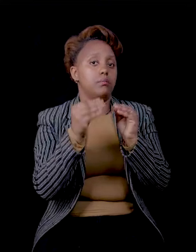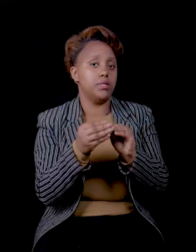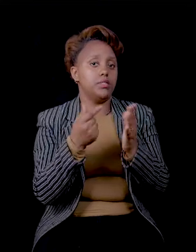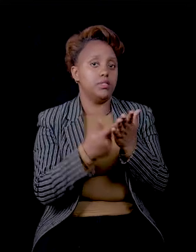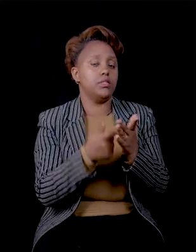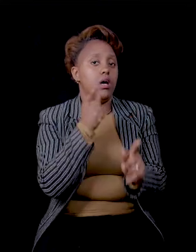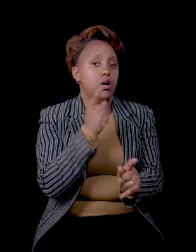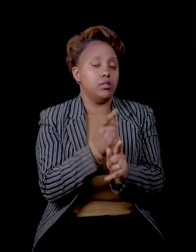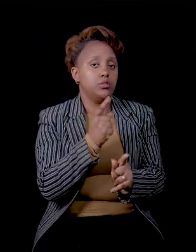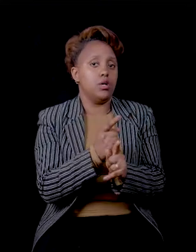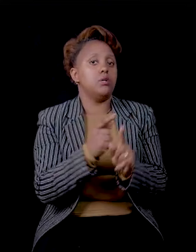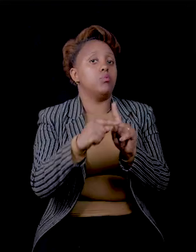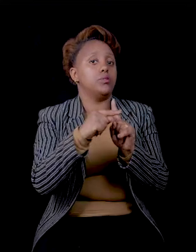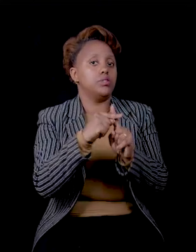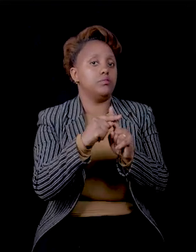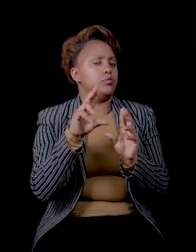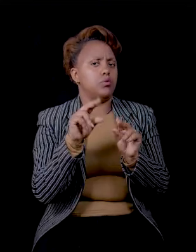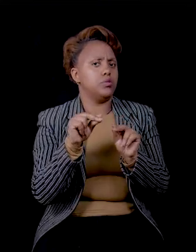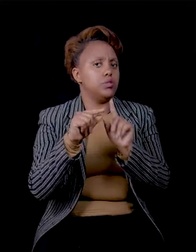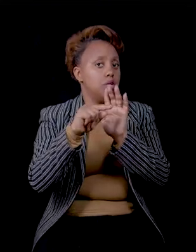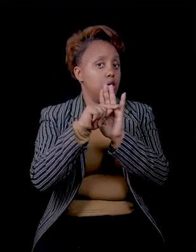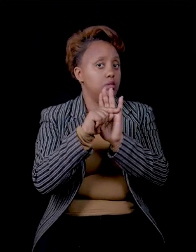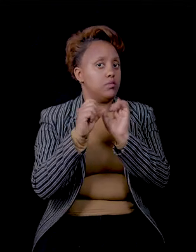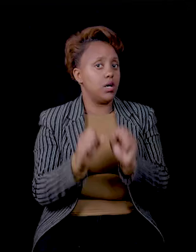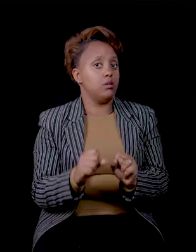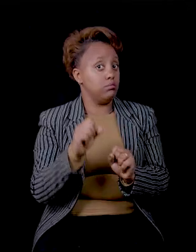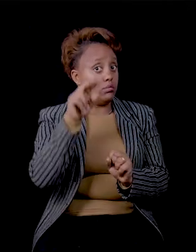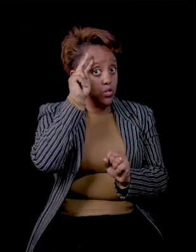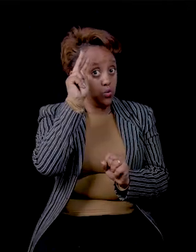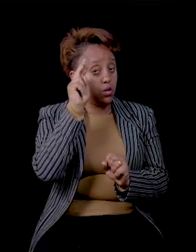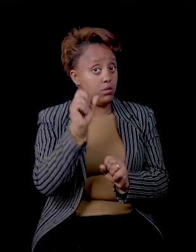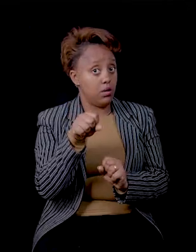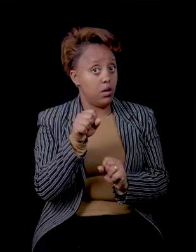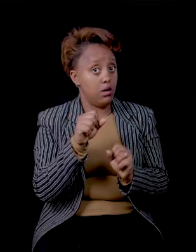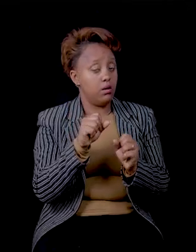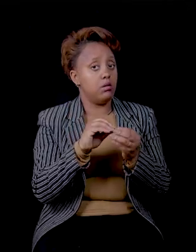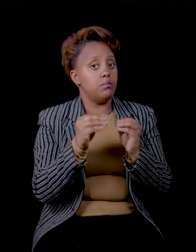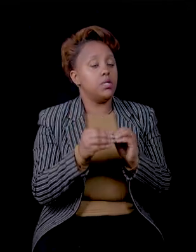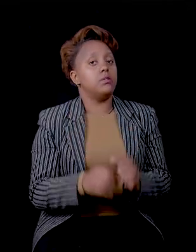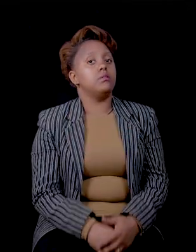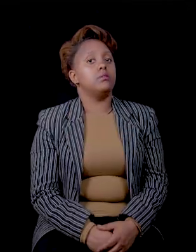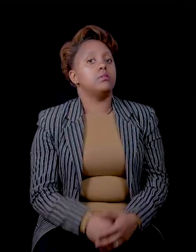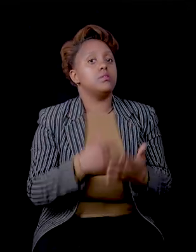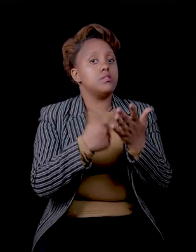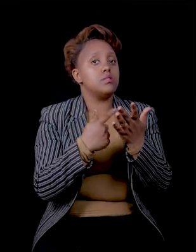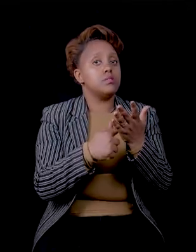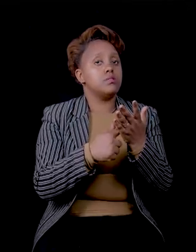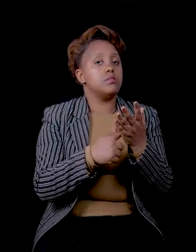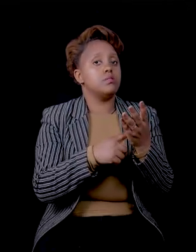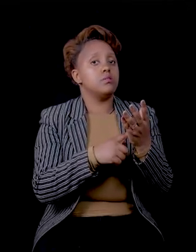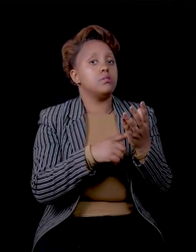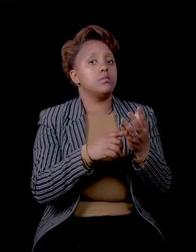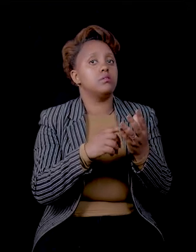this has to be positive since no negative can be square of a number. The usual ordered pair notation